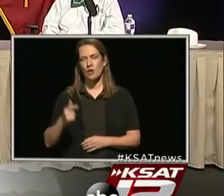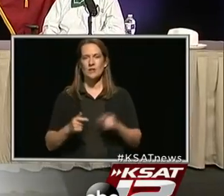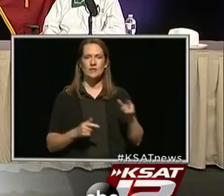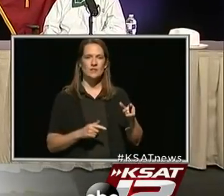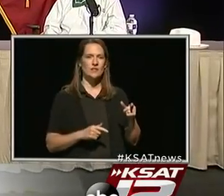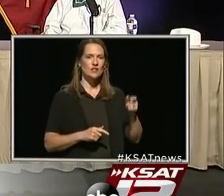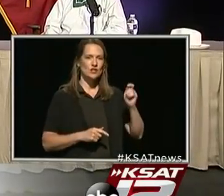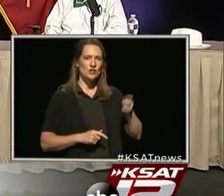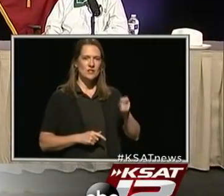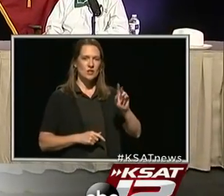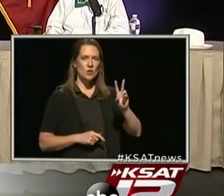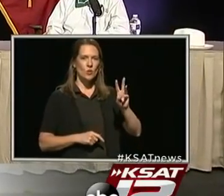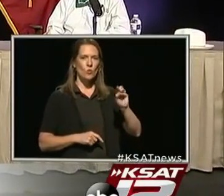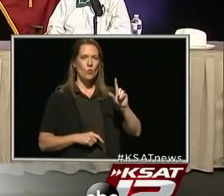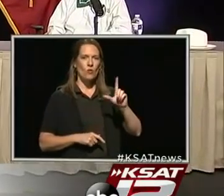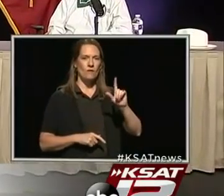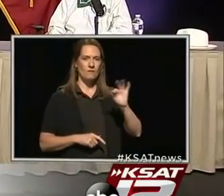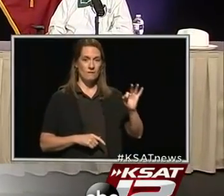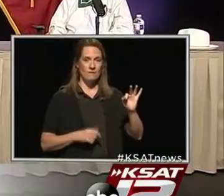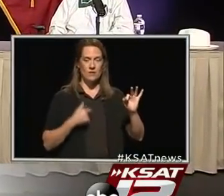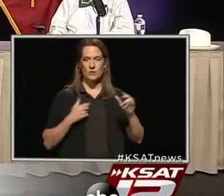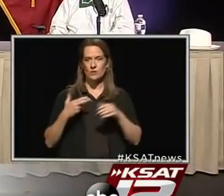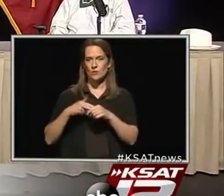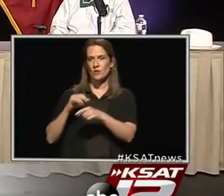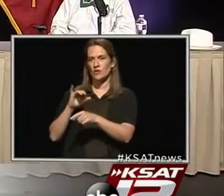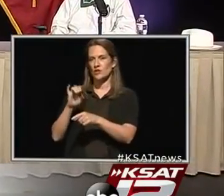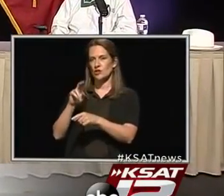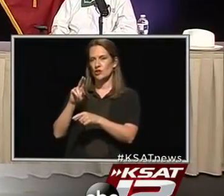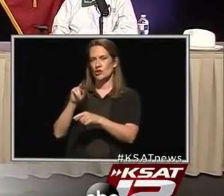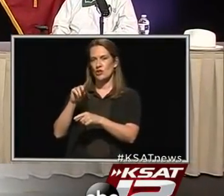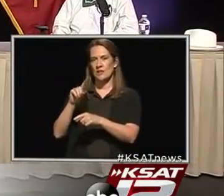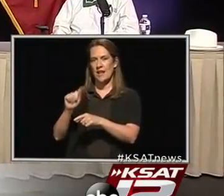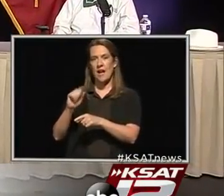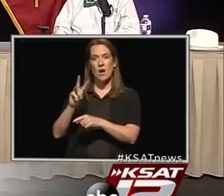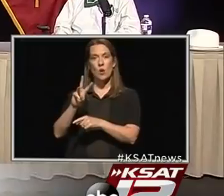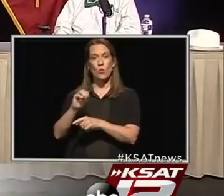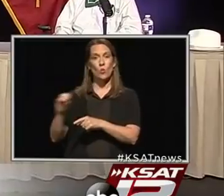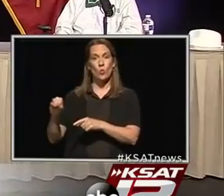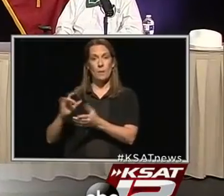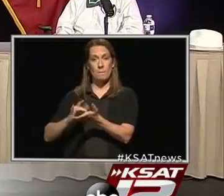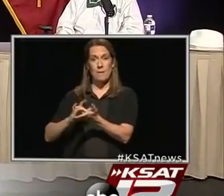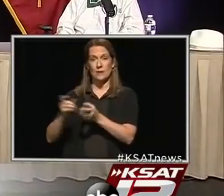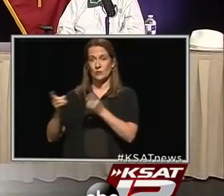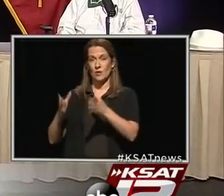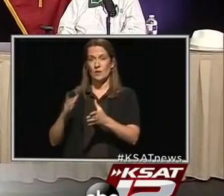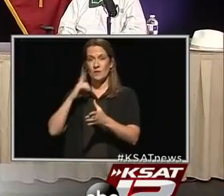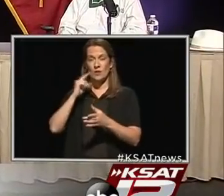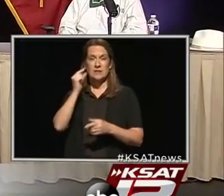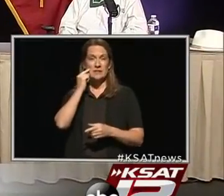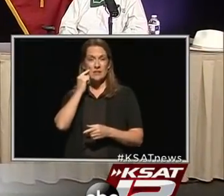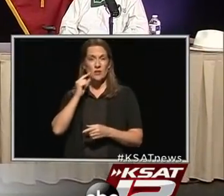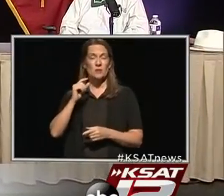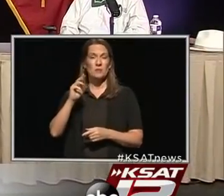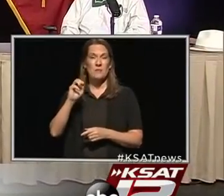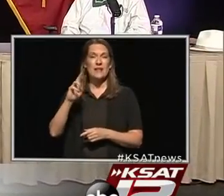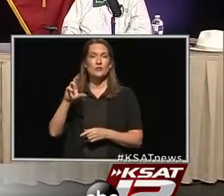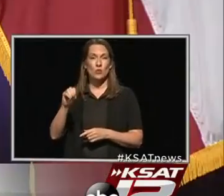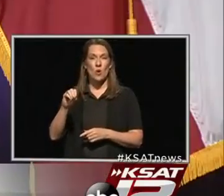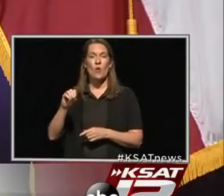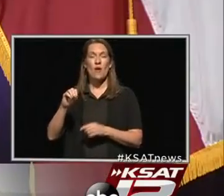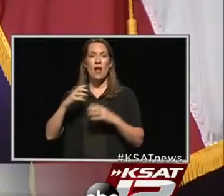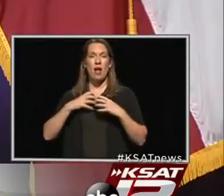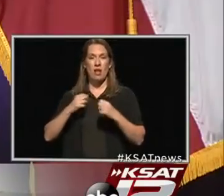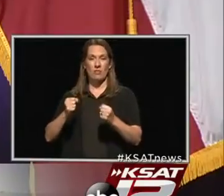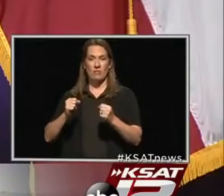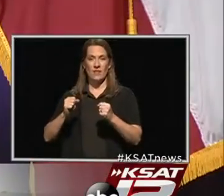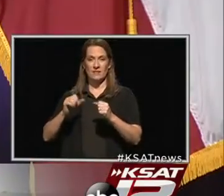Judge Nelson Wolf, and we're joined tonight by Dr. Junda Wu, who is the medical director for our San Antonio Metropolitan Health District. Tonight, this